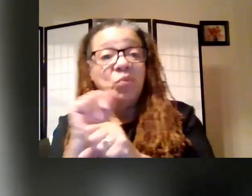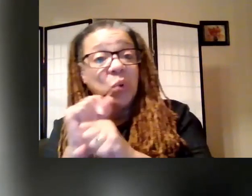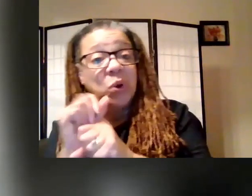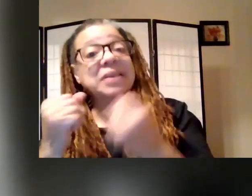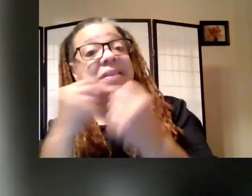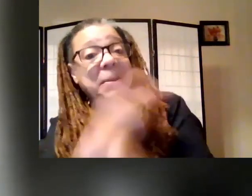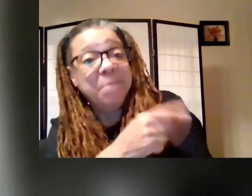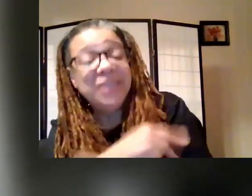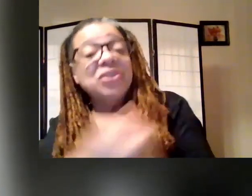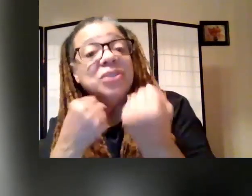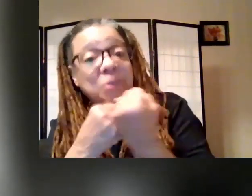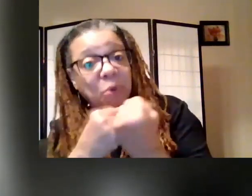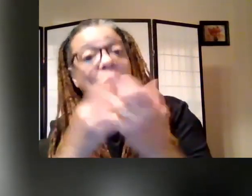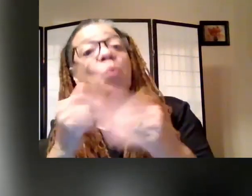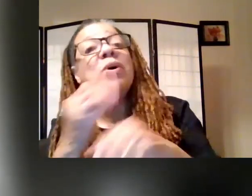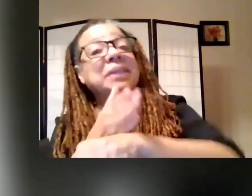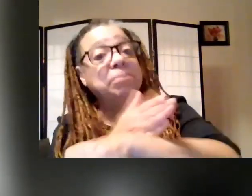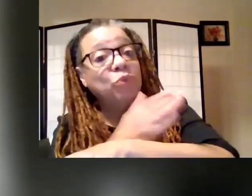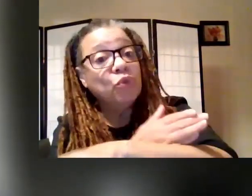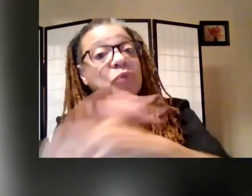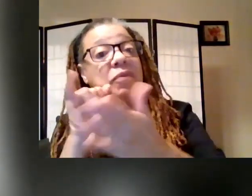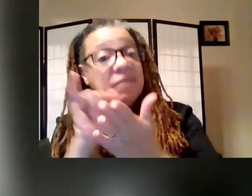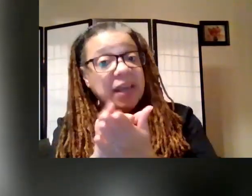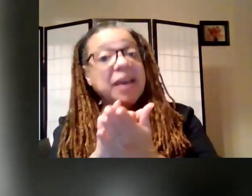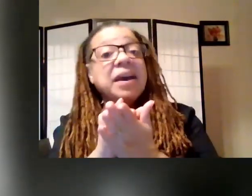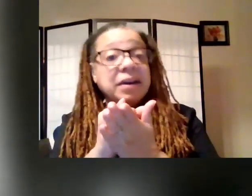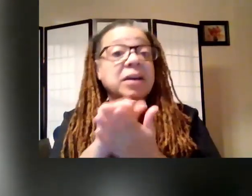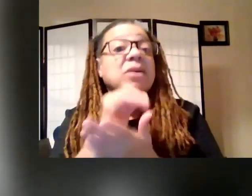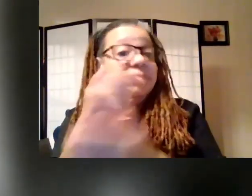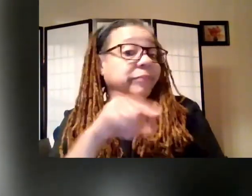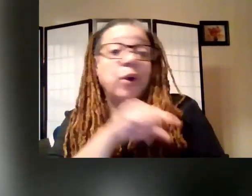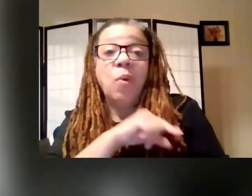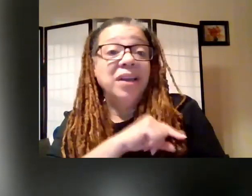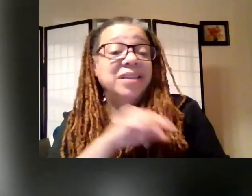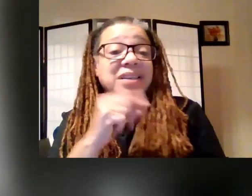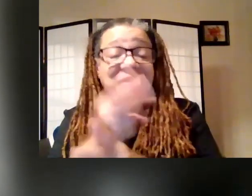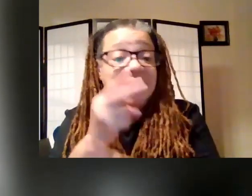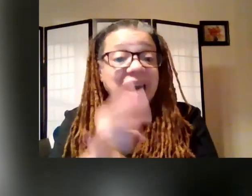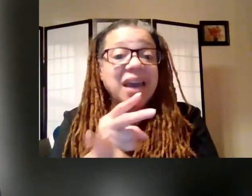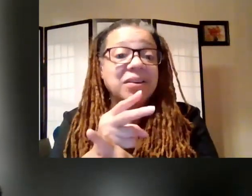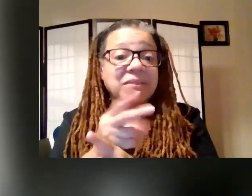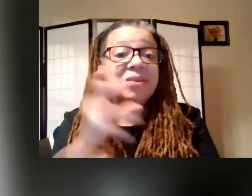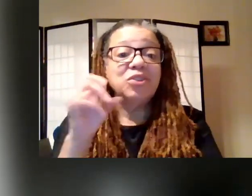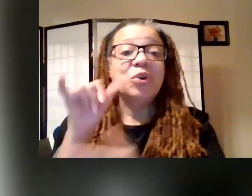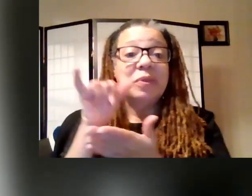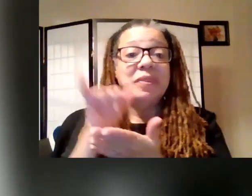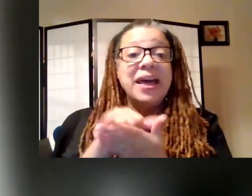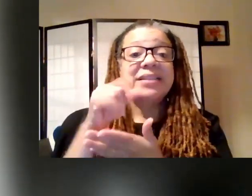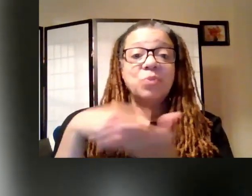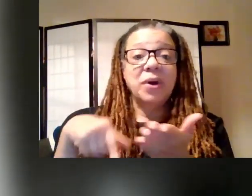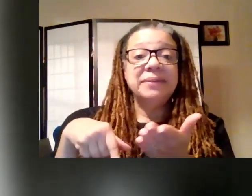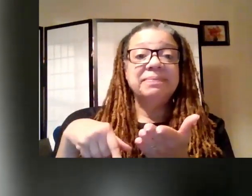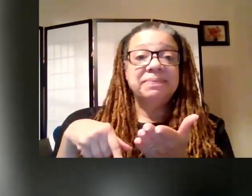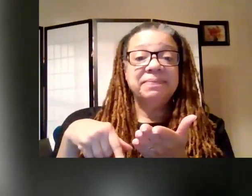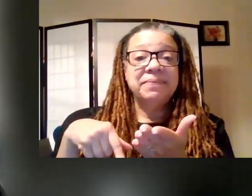supporters who really wanted to tackle the severe quality of care issues in the industry. So that was what we did the last cycle. And